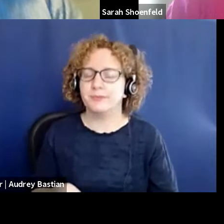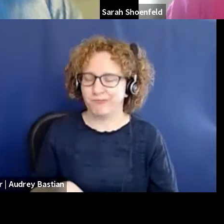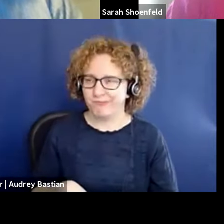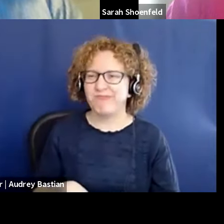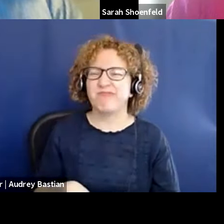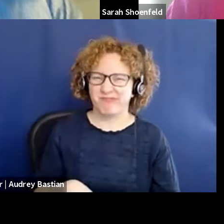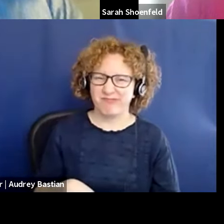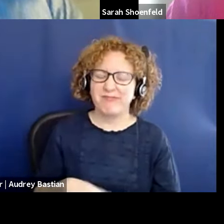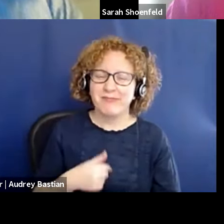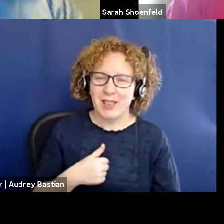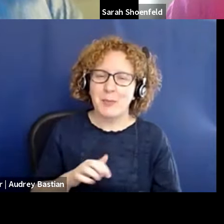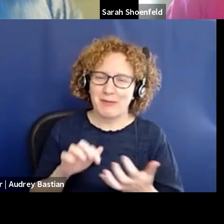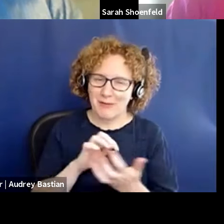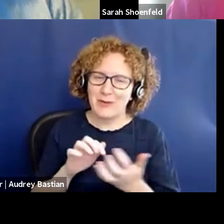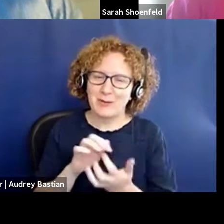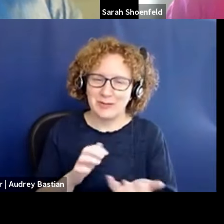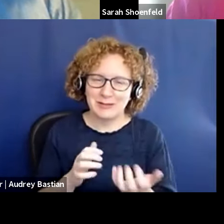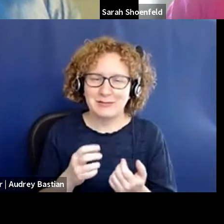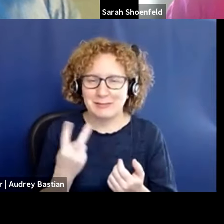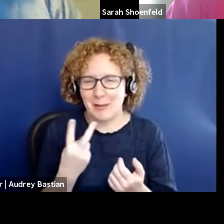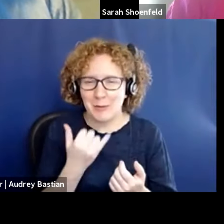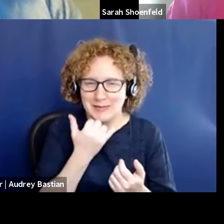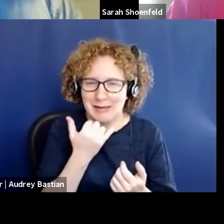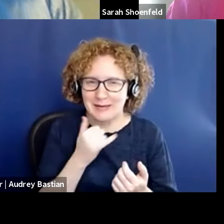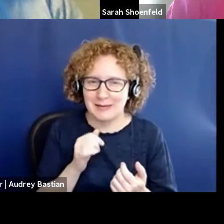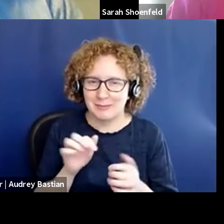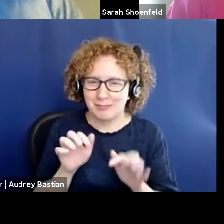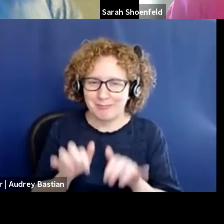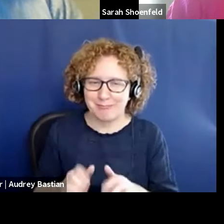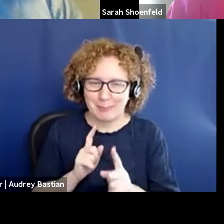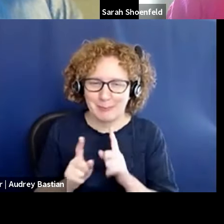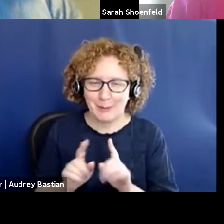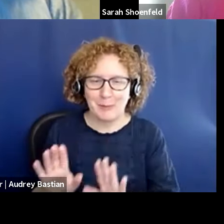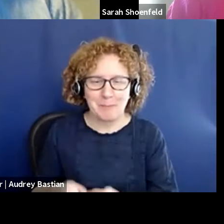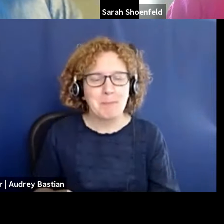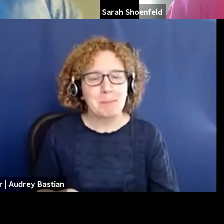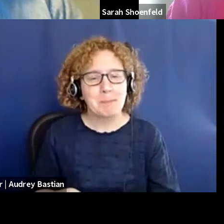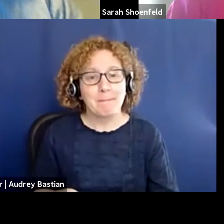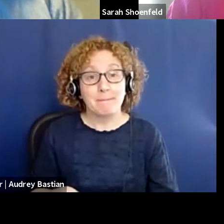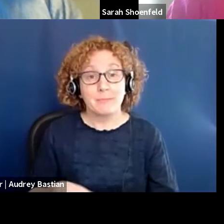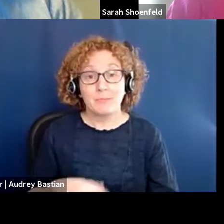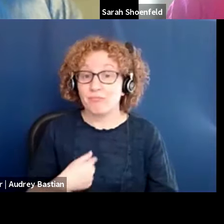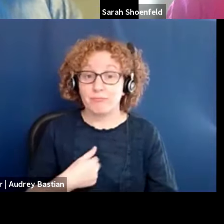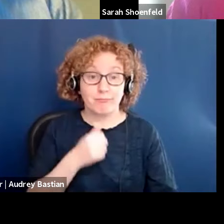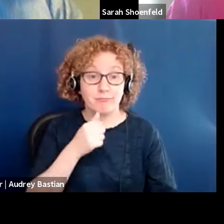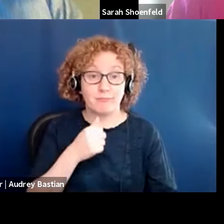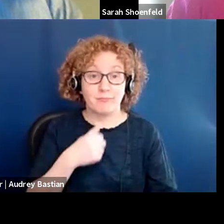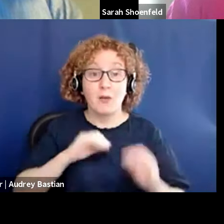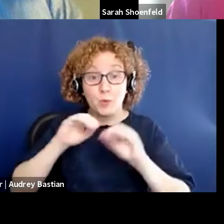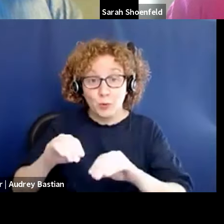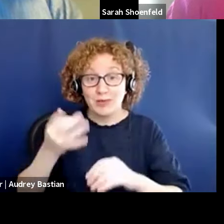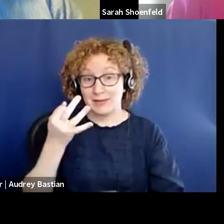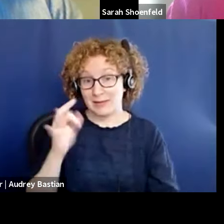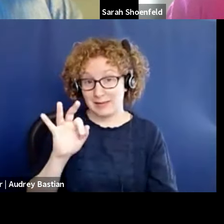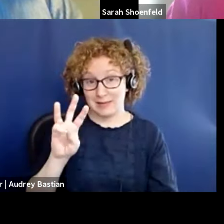of a confusion there, a couple of mistakes. Okay. I did not move to, I moved in 61,